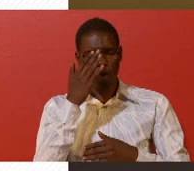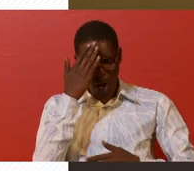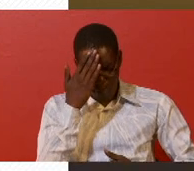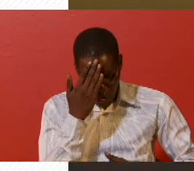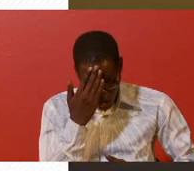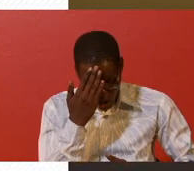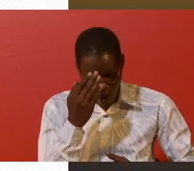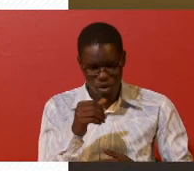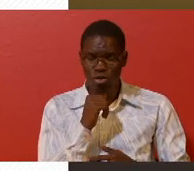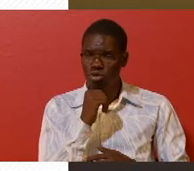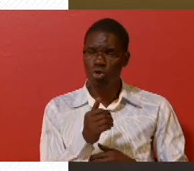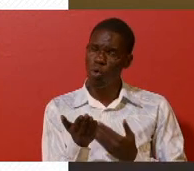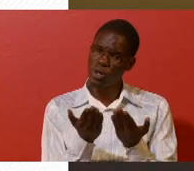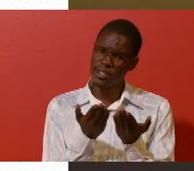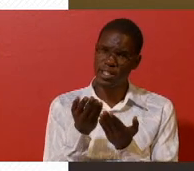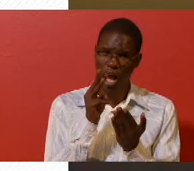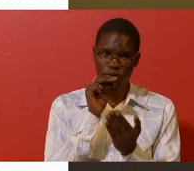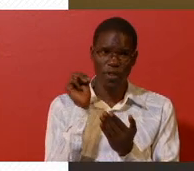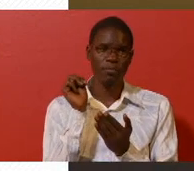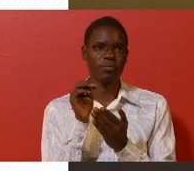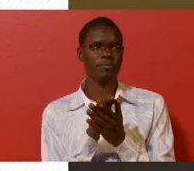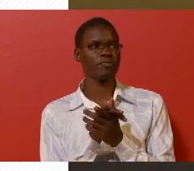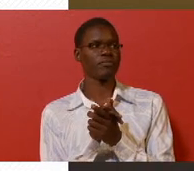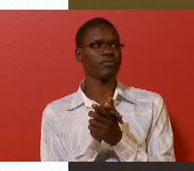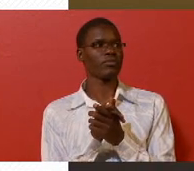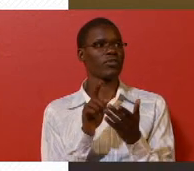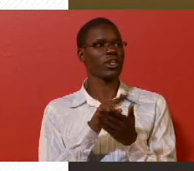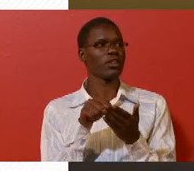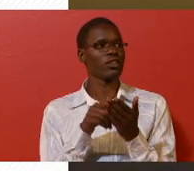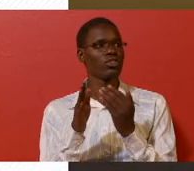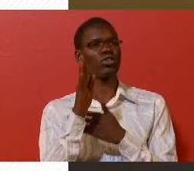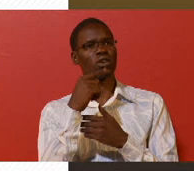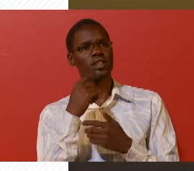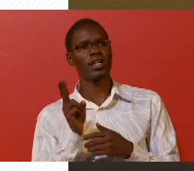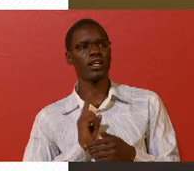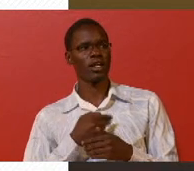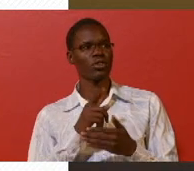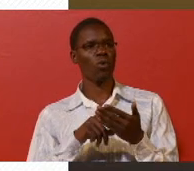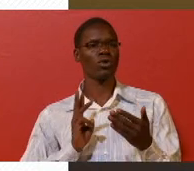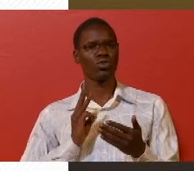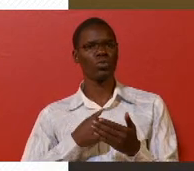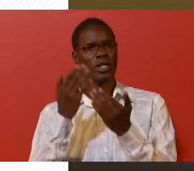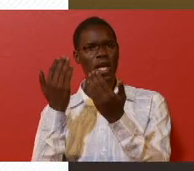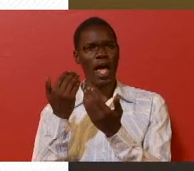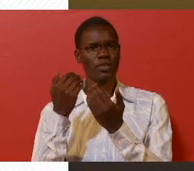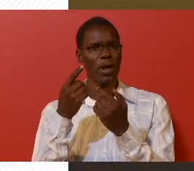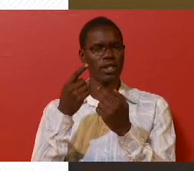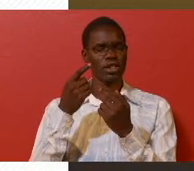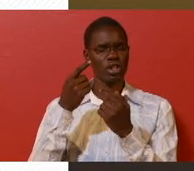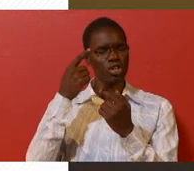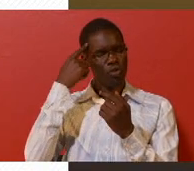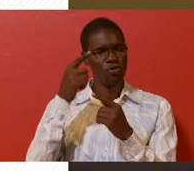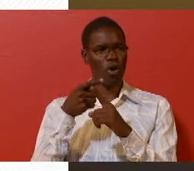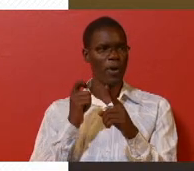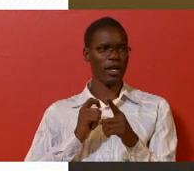to them, nor serve them." This is God telling us what he expects from us. He has a